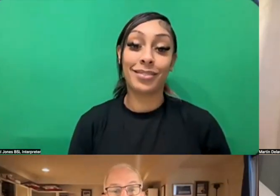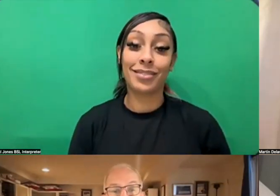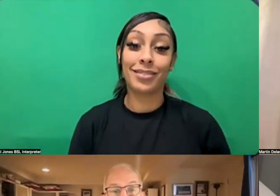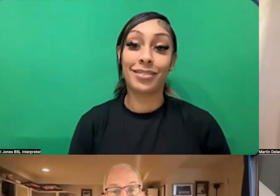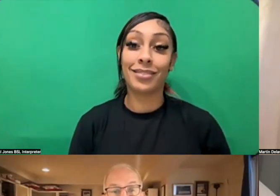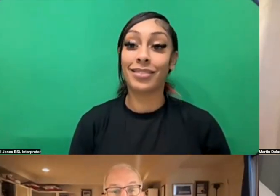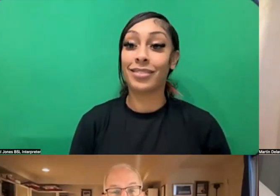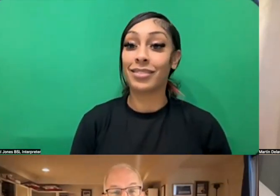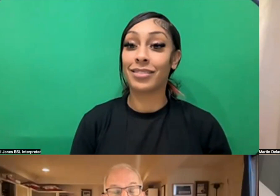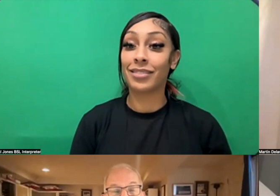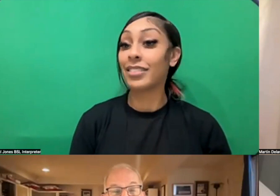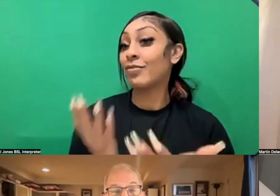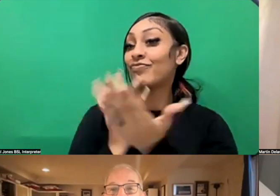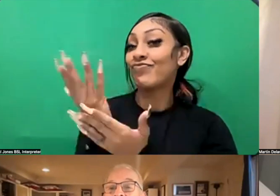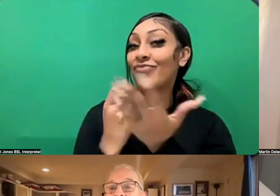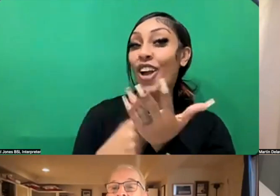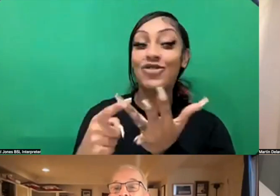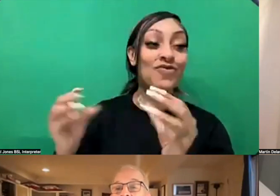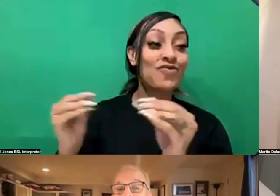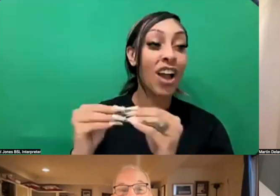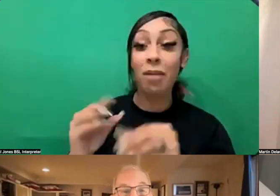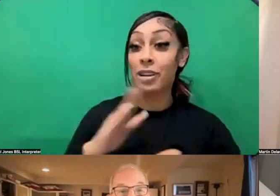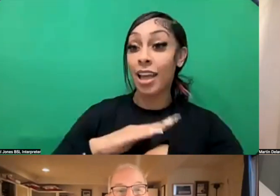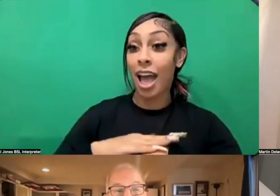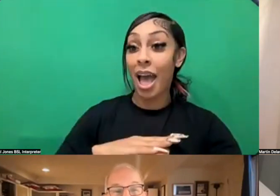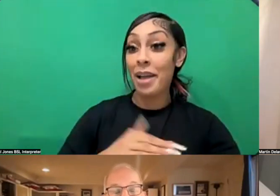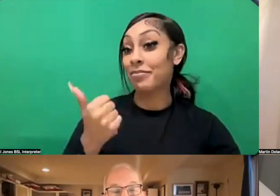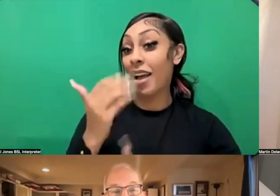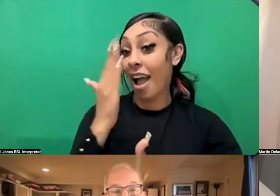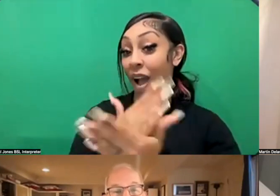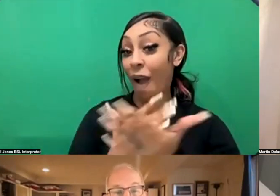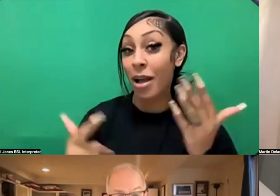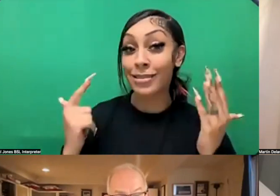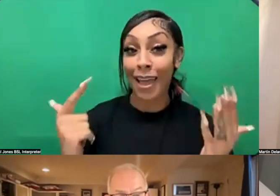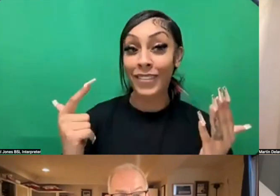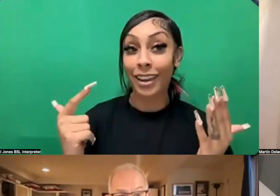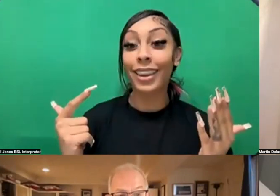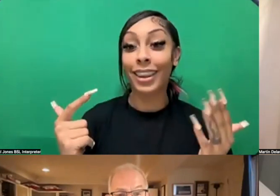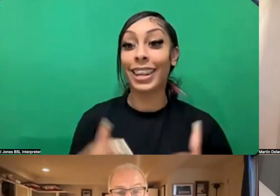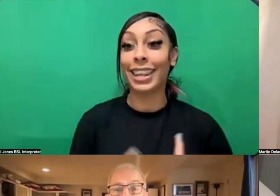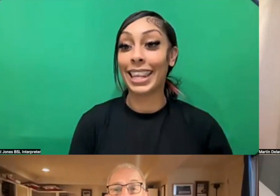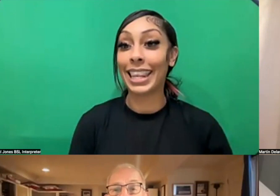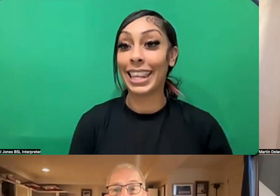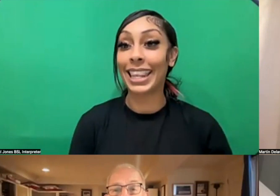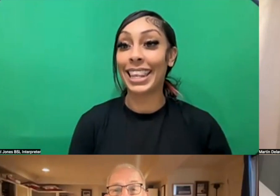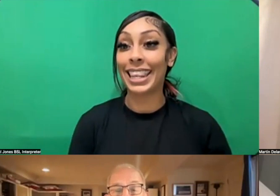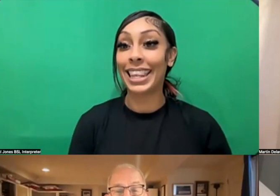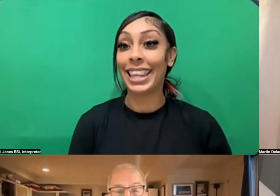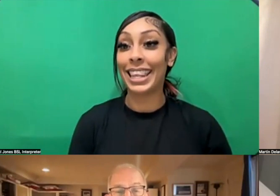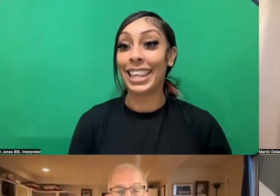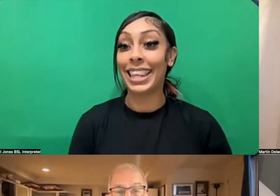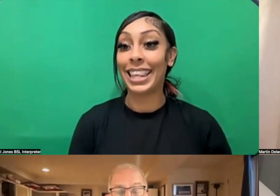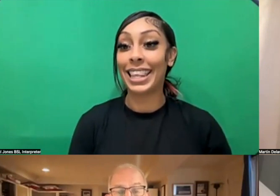for a minute. Rob, how are we doing for time? Yeah, so we're just on about 7:30. So, I mean, at this point, we had scheduled